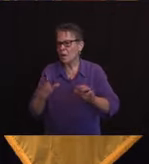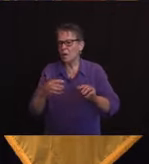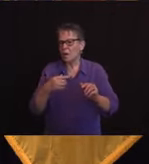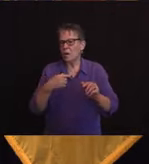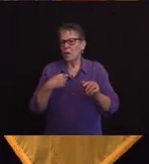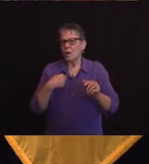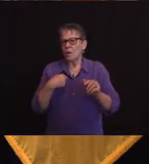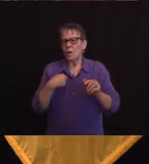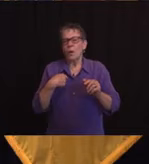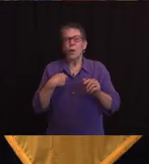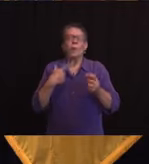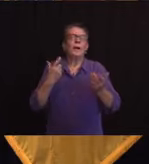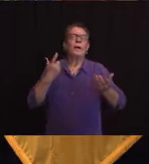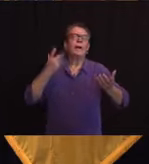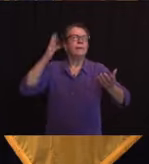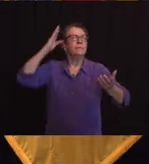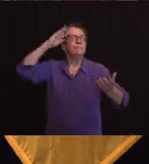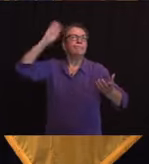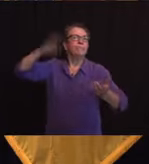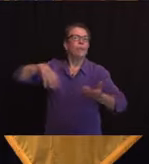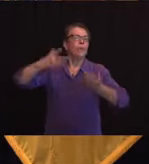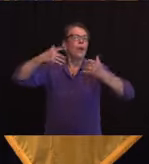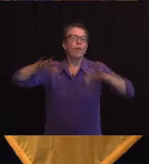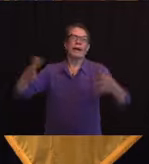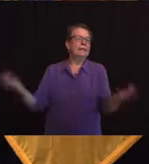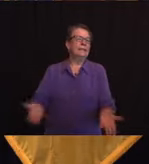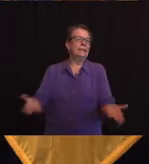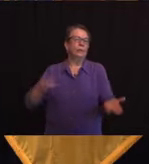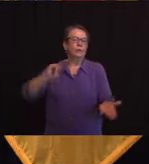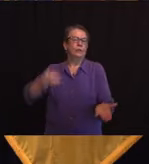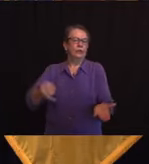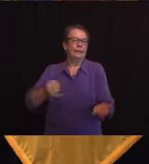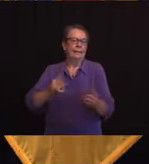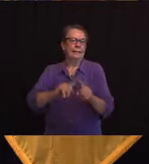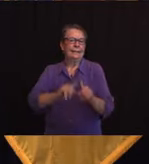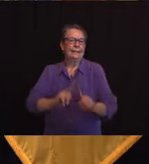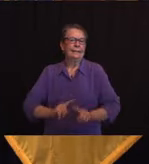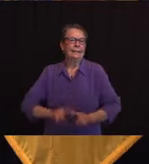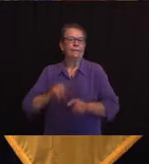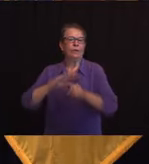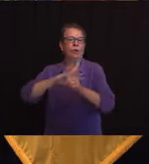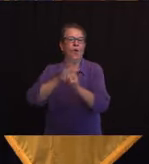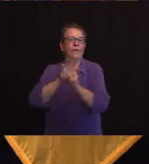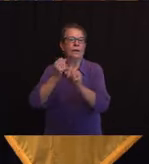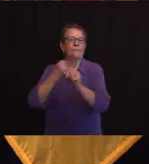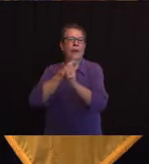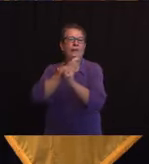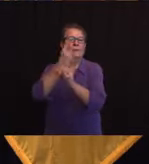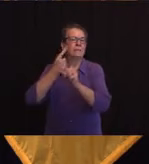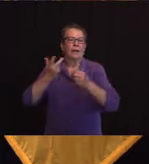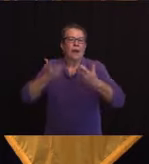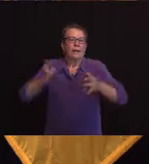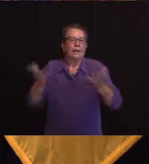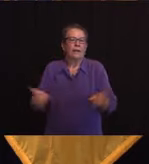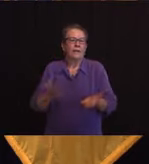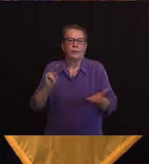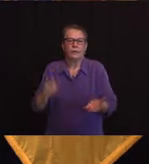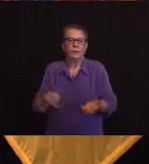happen to be reported where Judy is reporting them. That doesn't mean that we're assuming that they're not in the other counties.